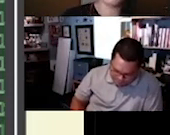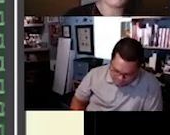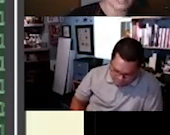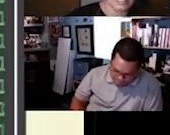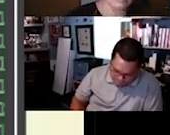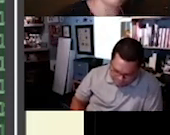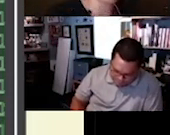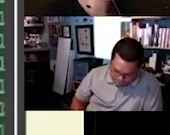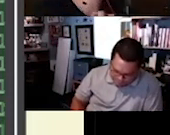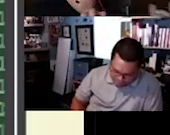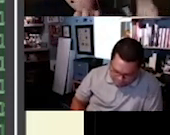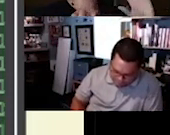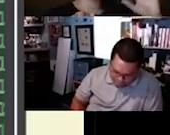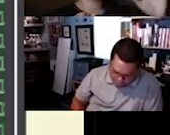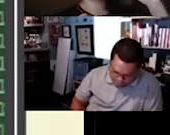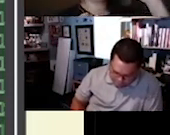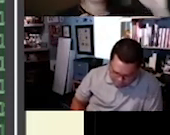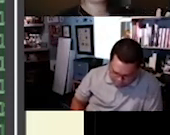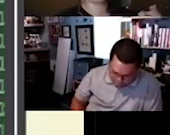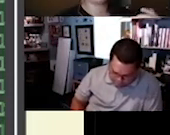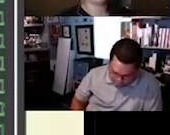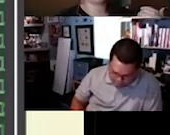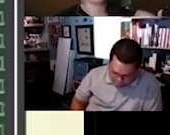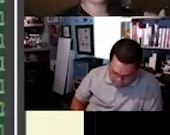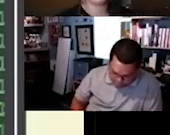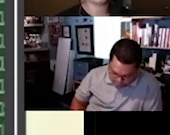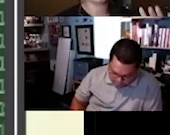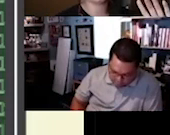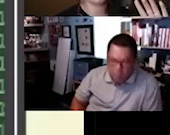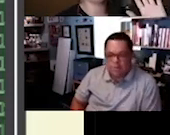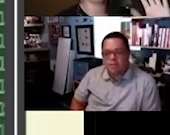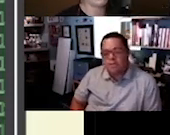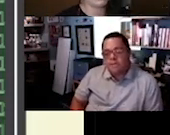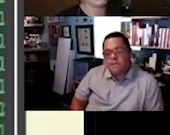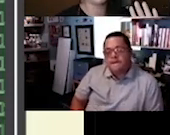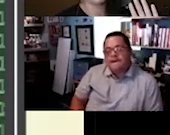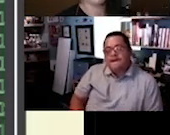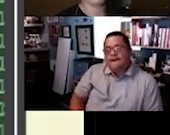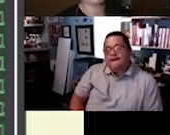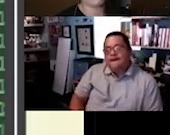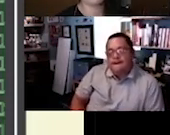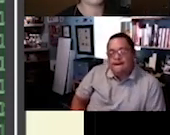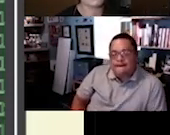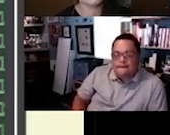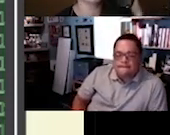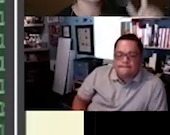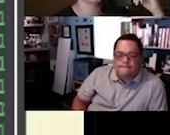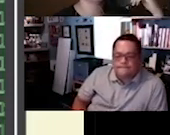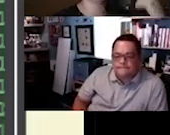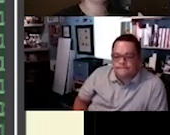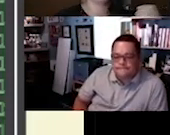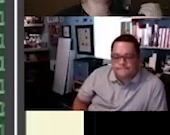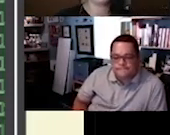assignment from that class, what would that look like is, we have all these sovereign nations, which should be, if our treaties are recognized,